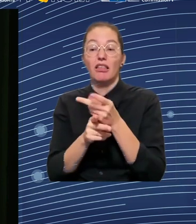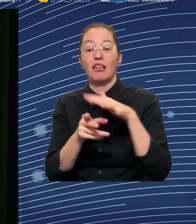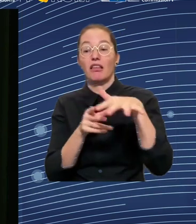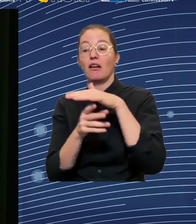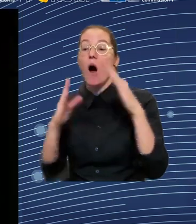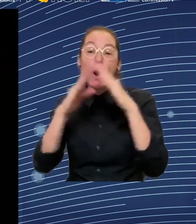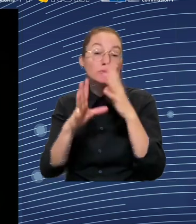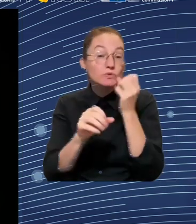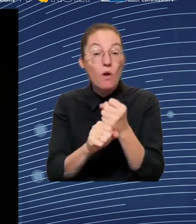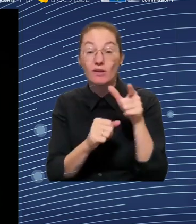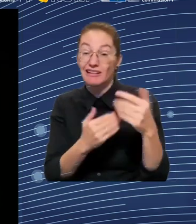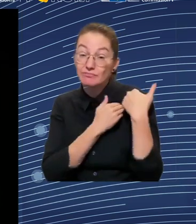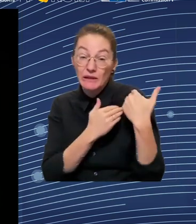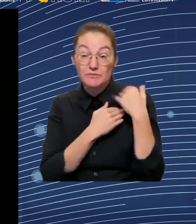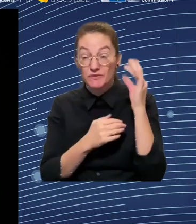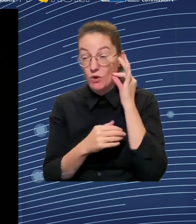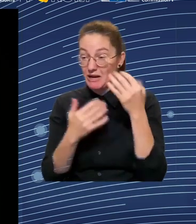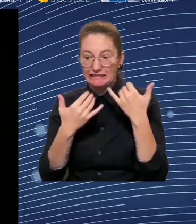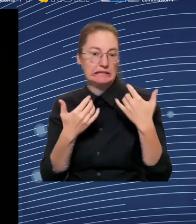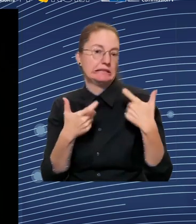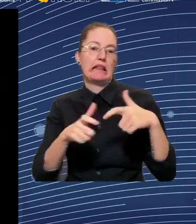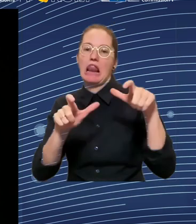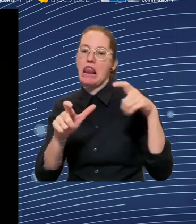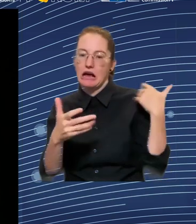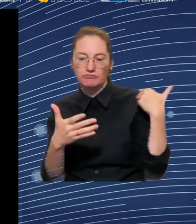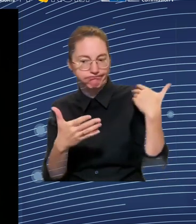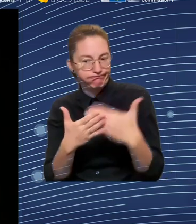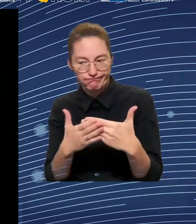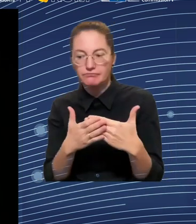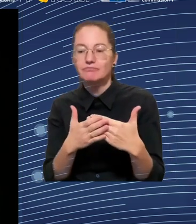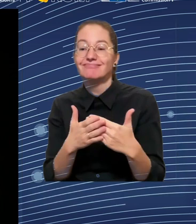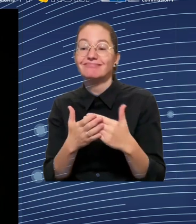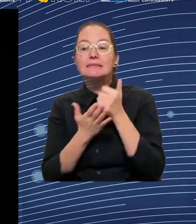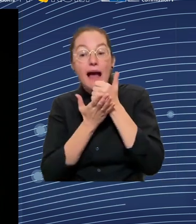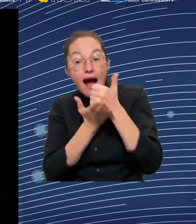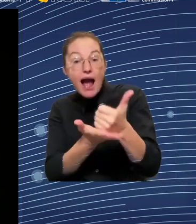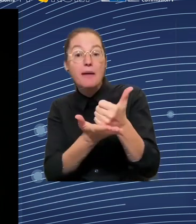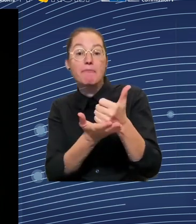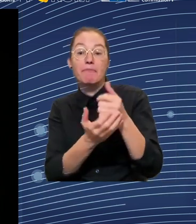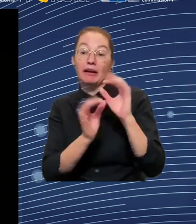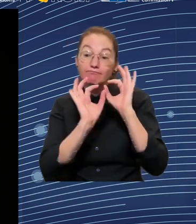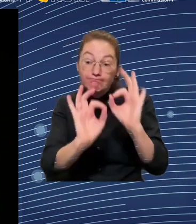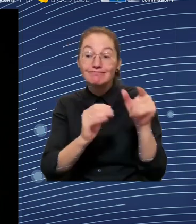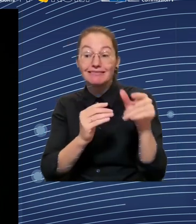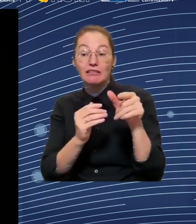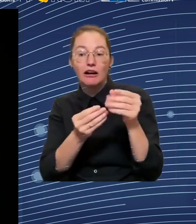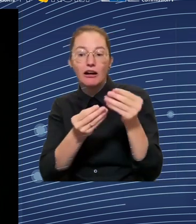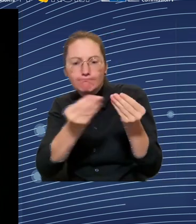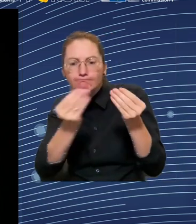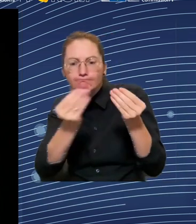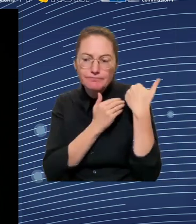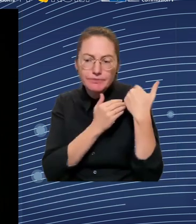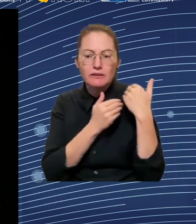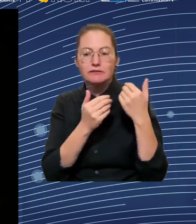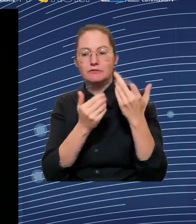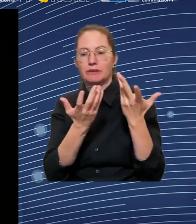policies. And in connection to this, we also need to see availability of the formal care services, because